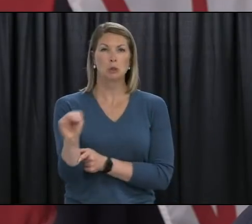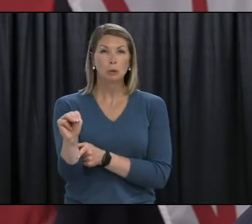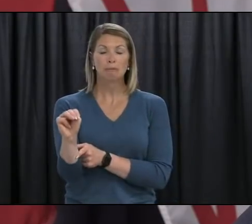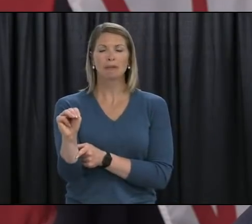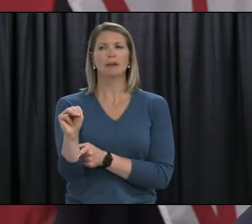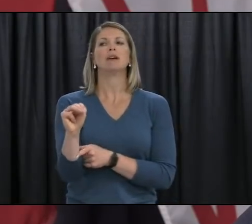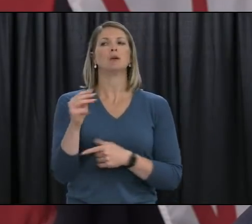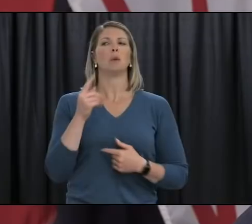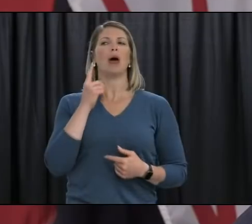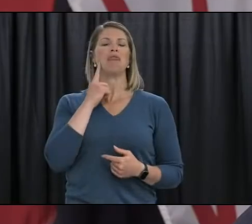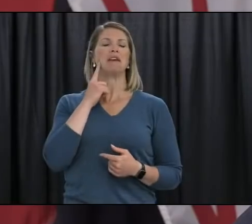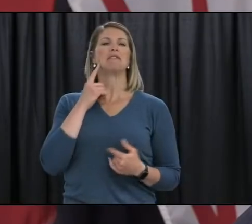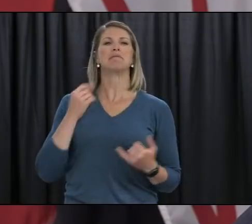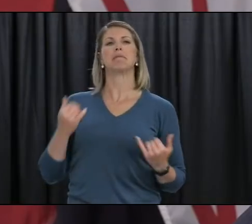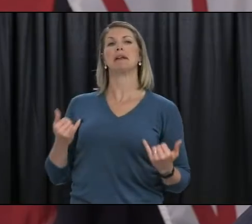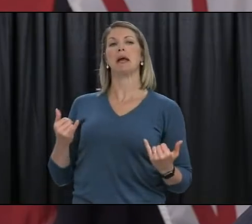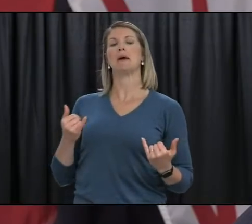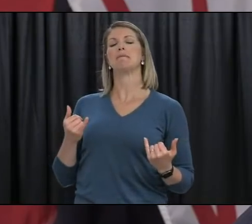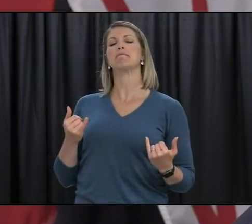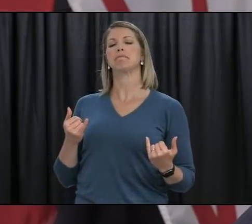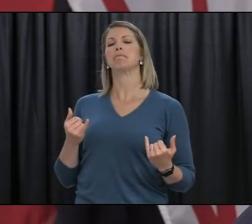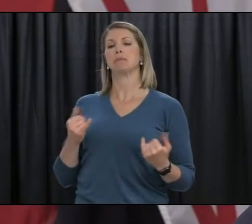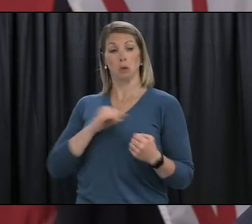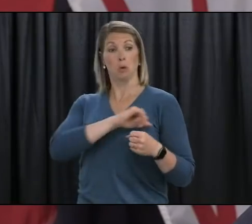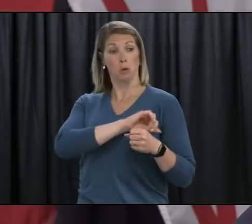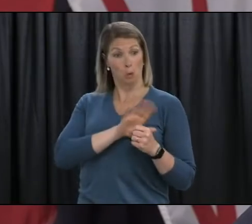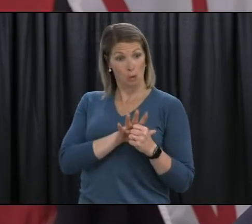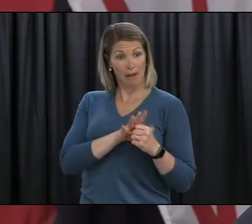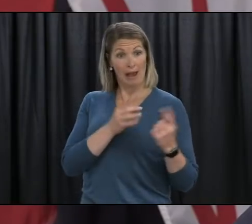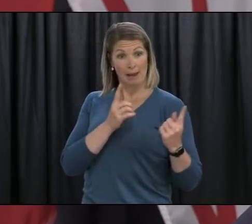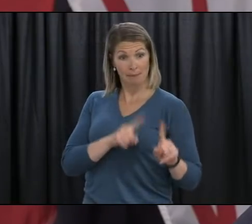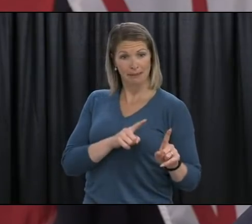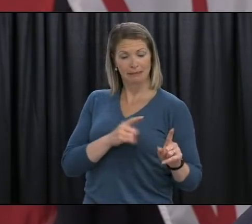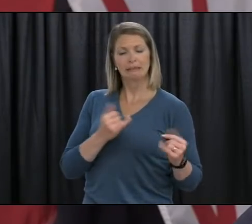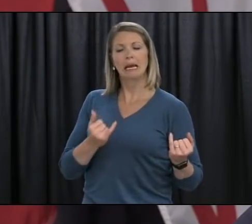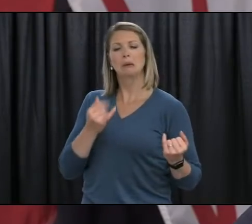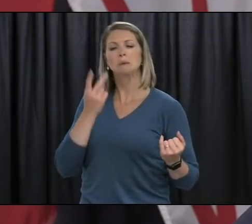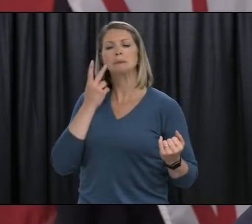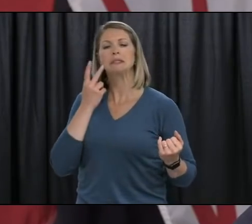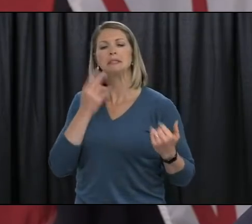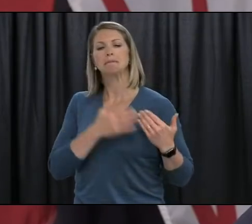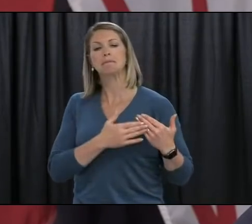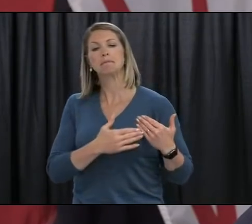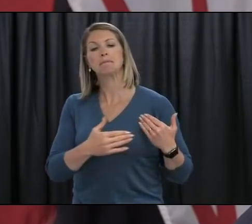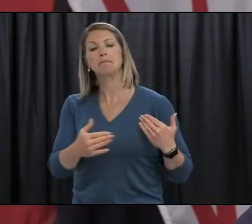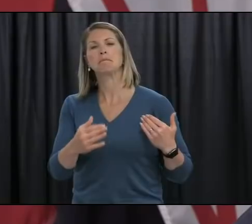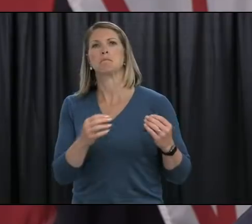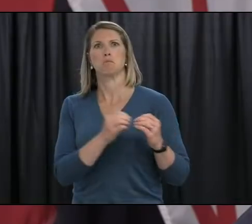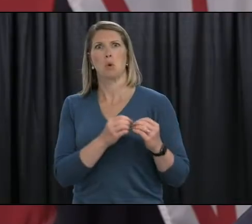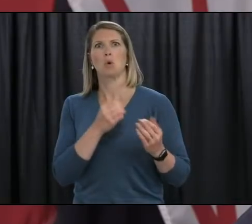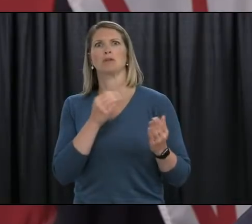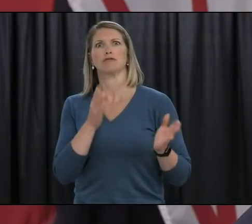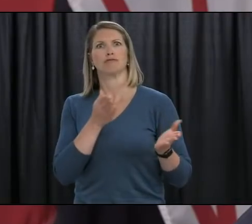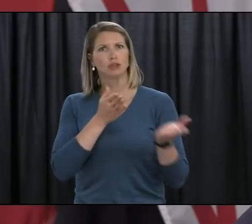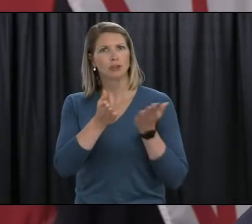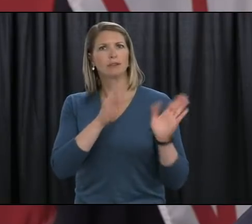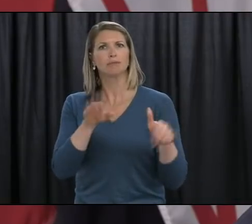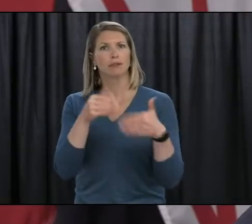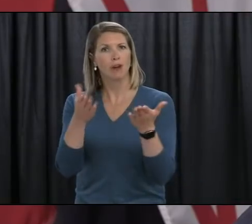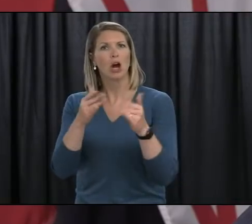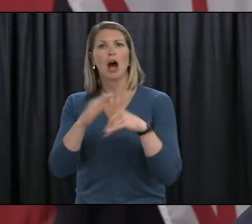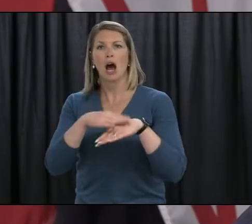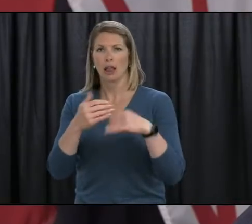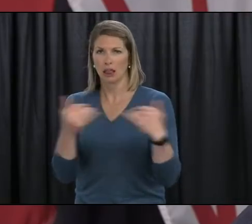I think you're going to see, as a result of COVID and this pandemic, that you will see many, many more services that will be delivered